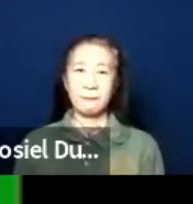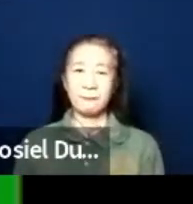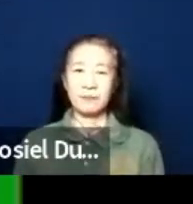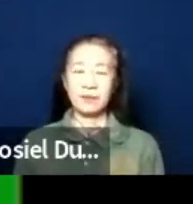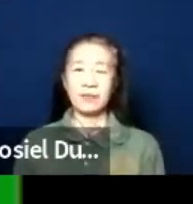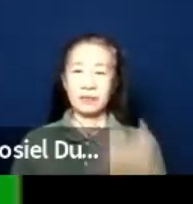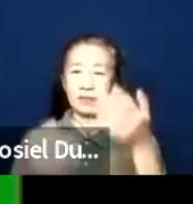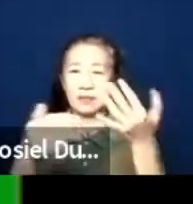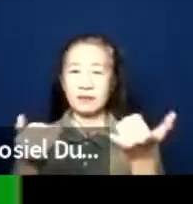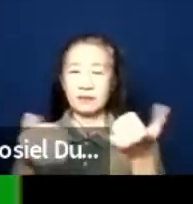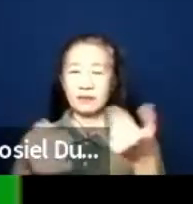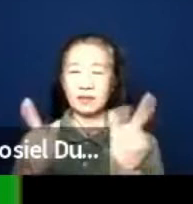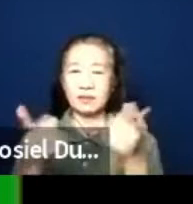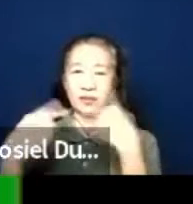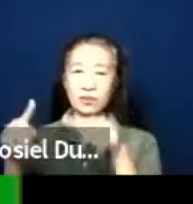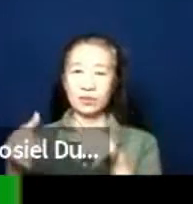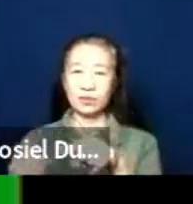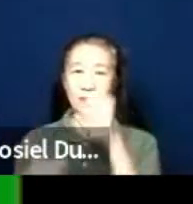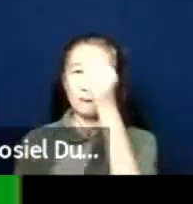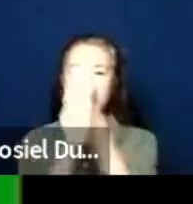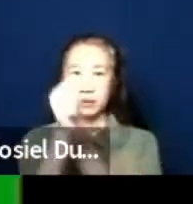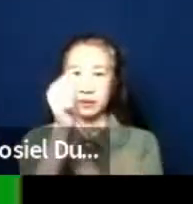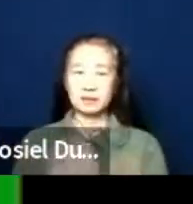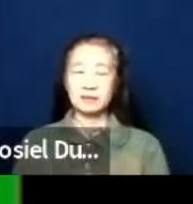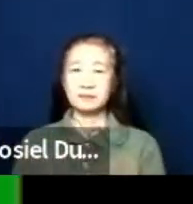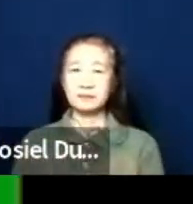Now let's go to